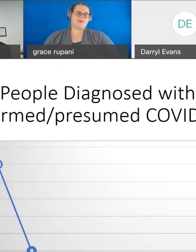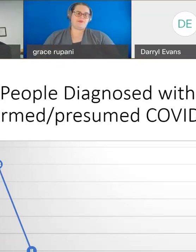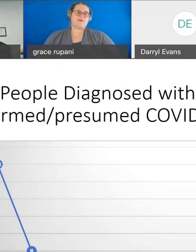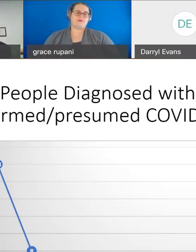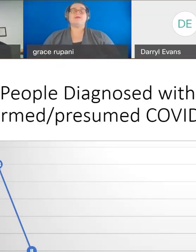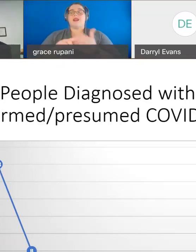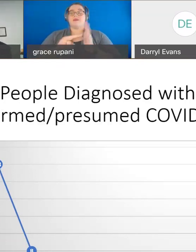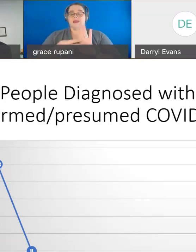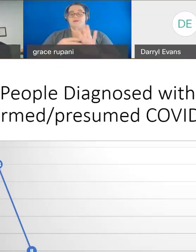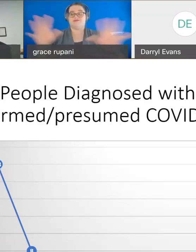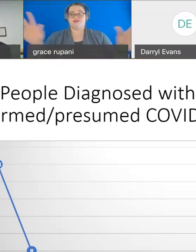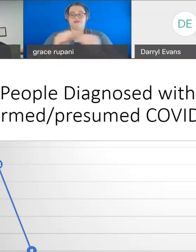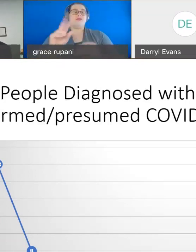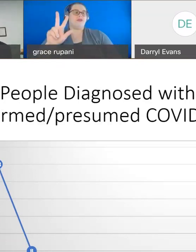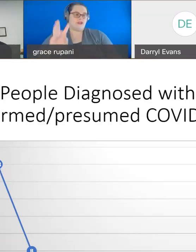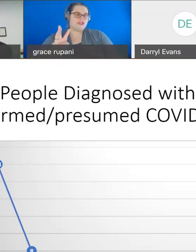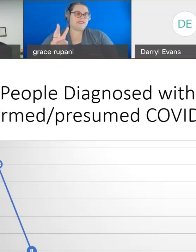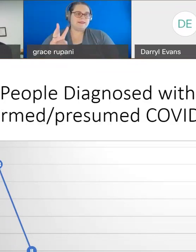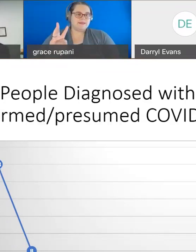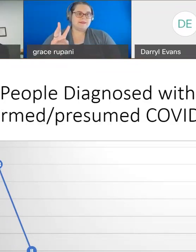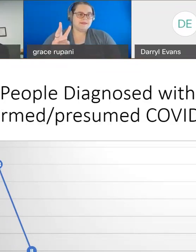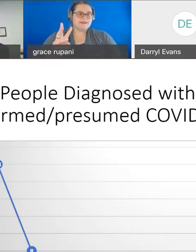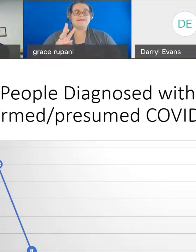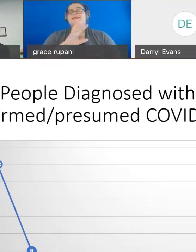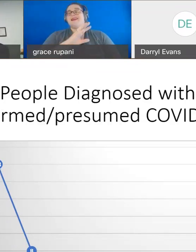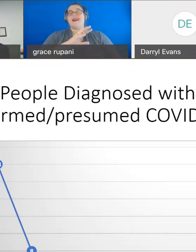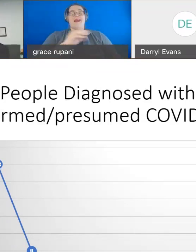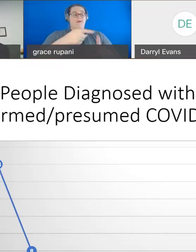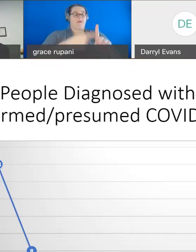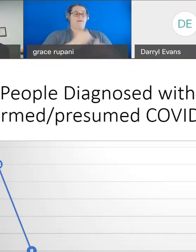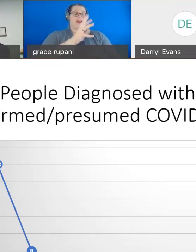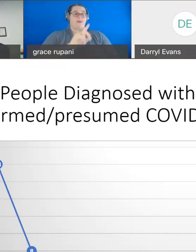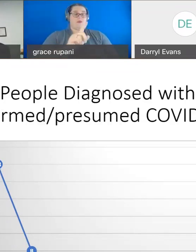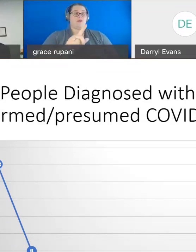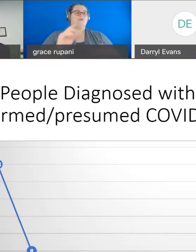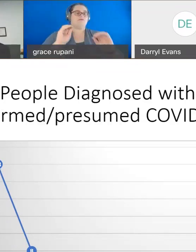COVID-related death. And in April, there have been none.